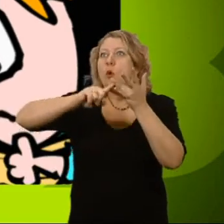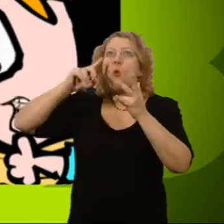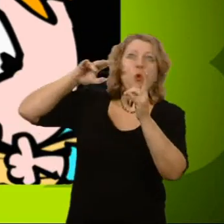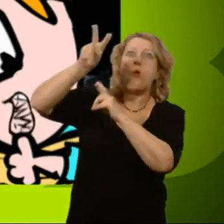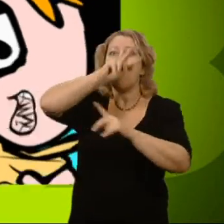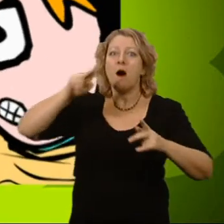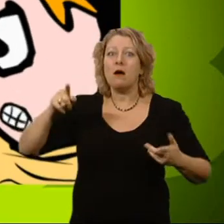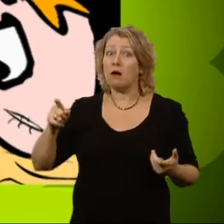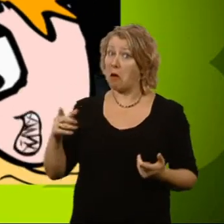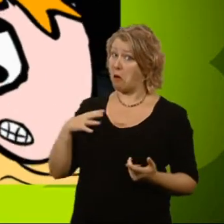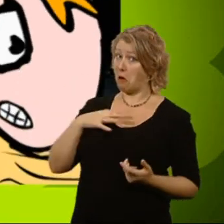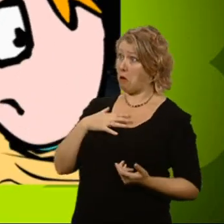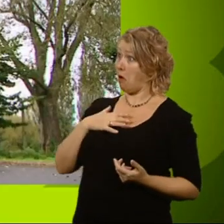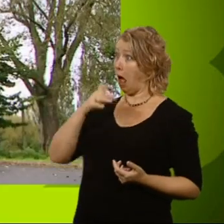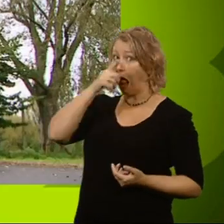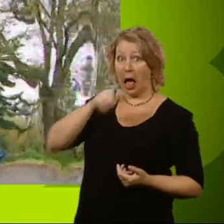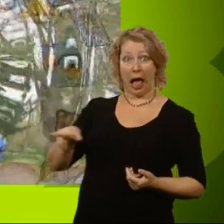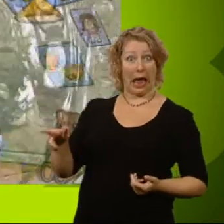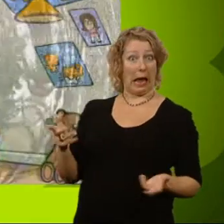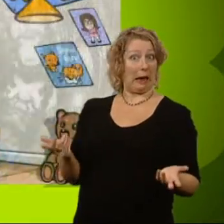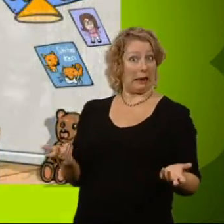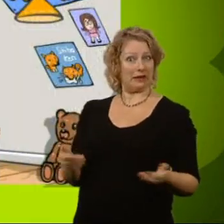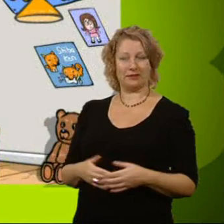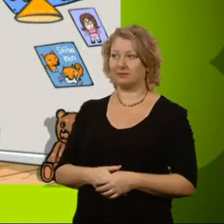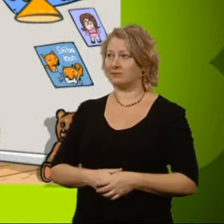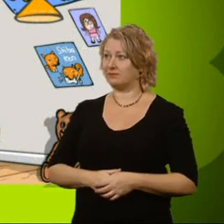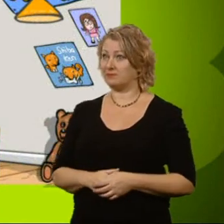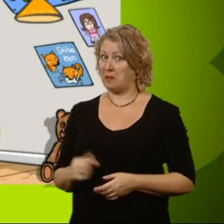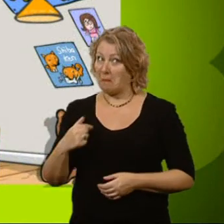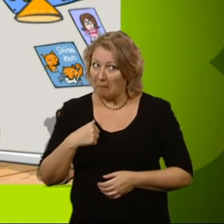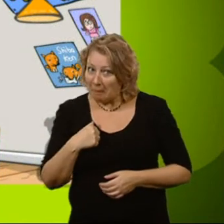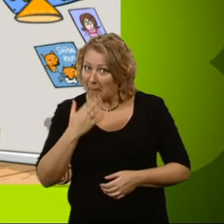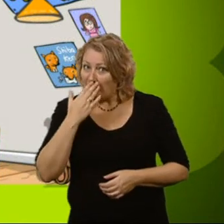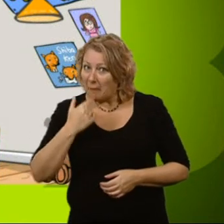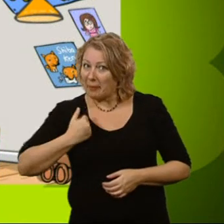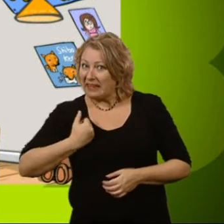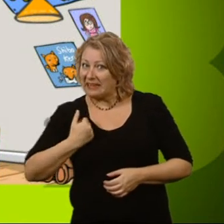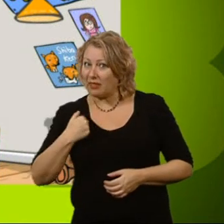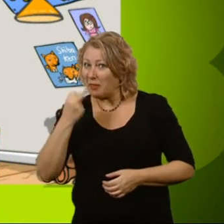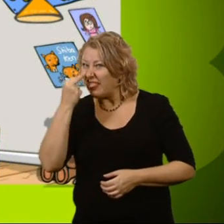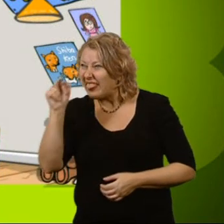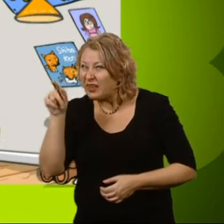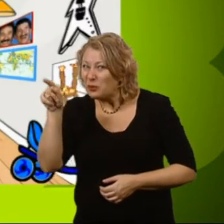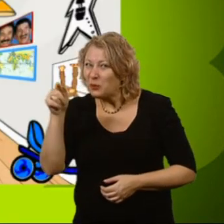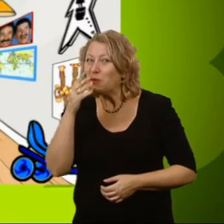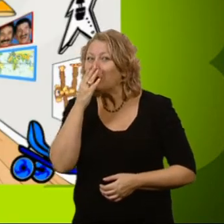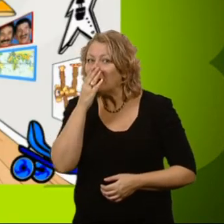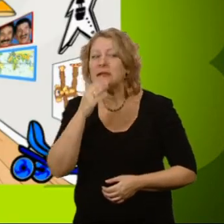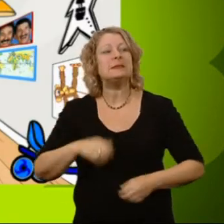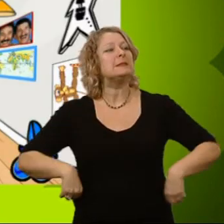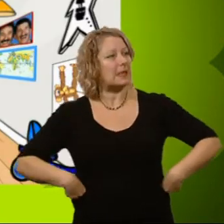Is it? Oh, that's a stroke of luck. My mistake. That was me tricking you, wasn't it? Yes, it